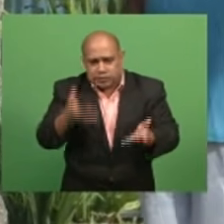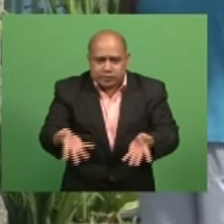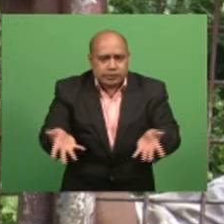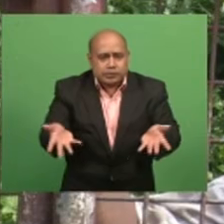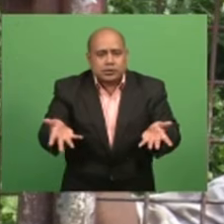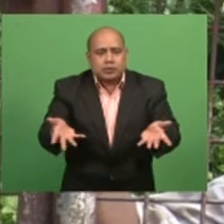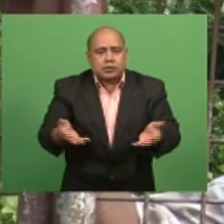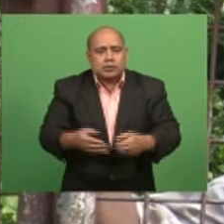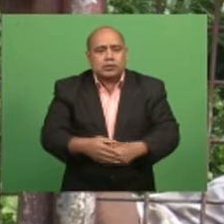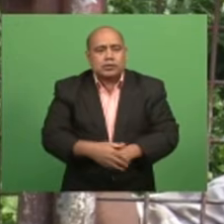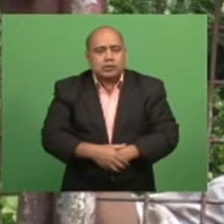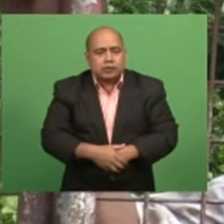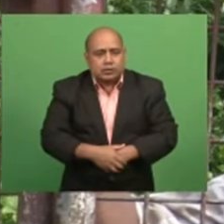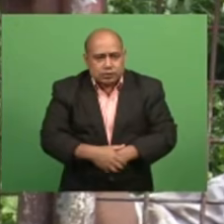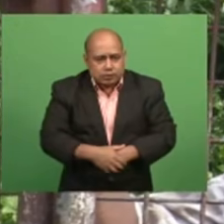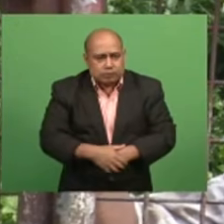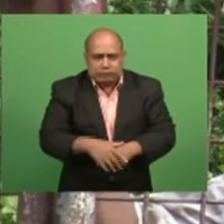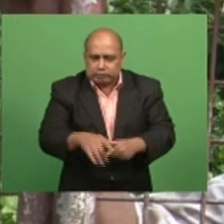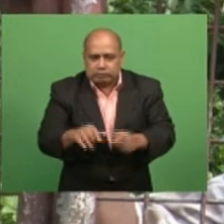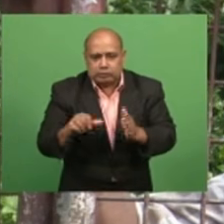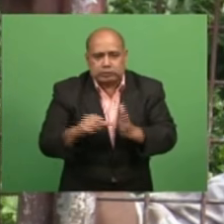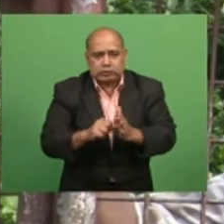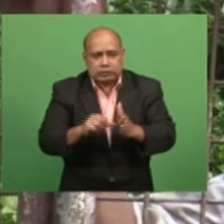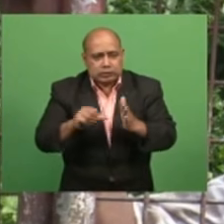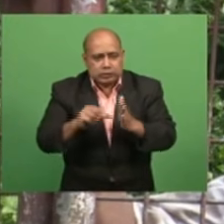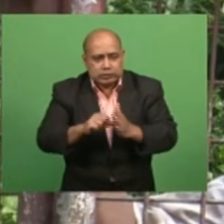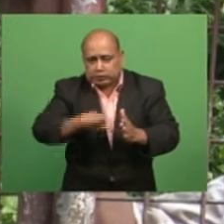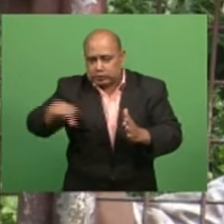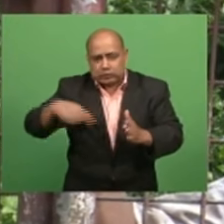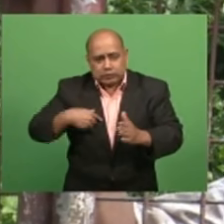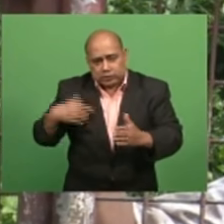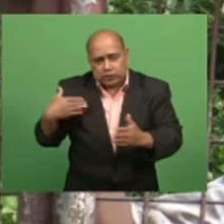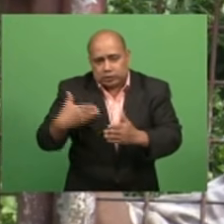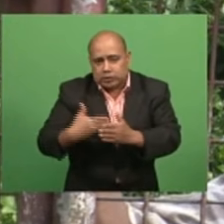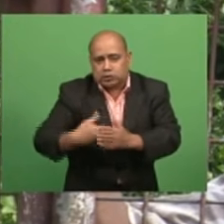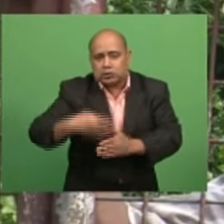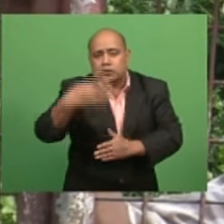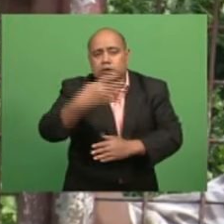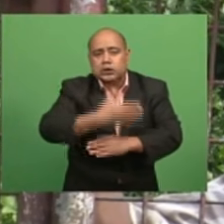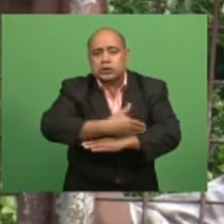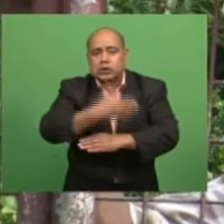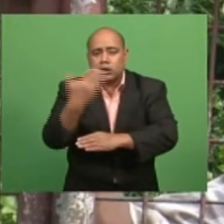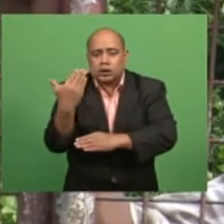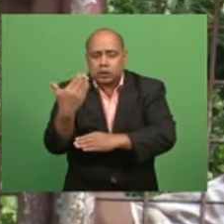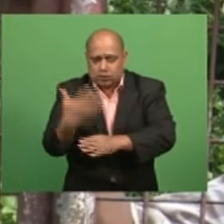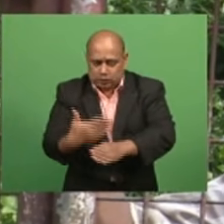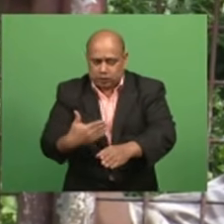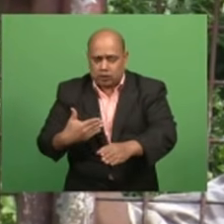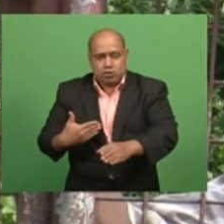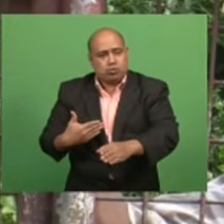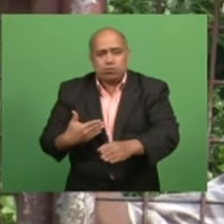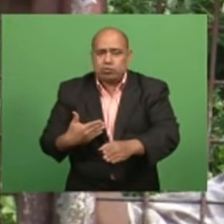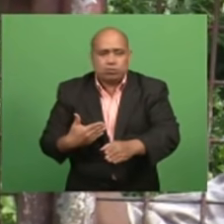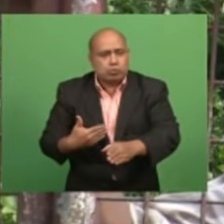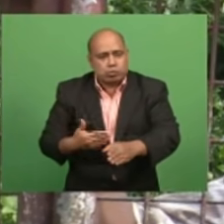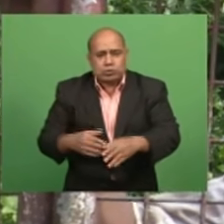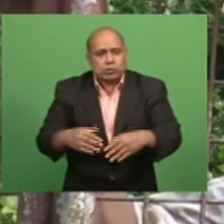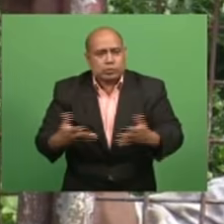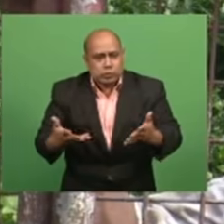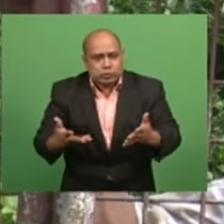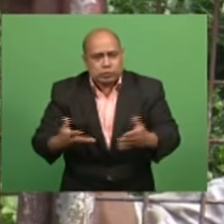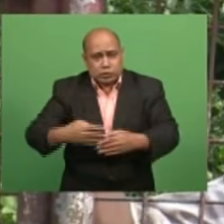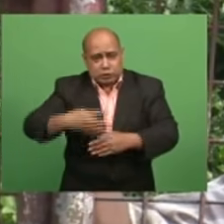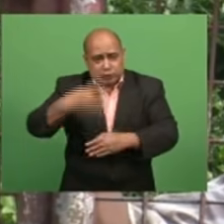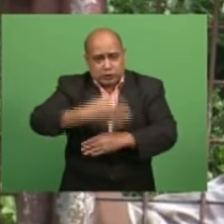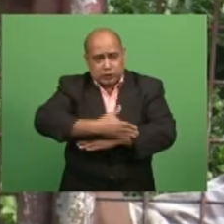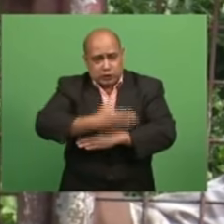tough for us 14 days before. And after that 14 days finished, another 14